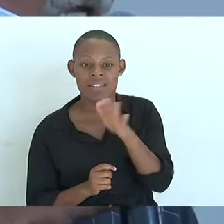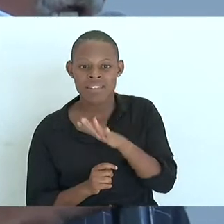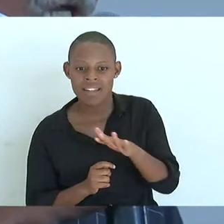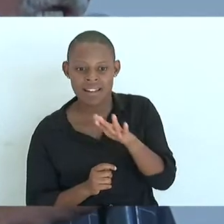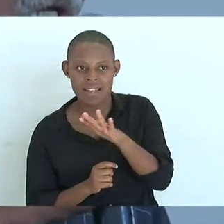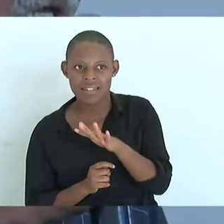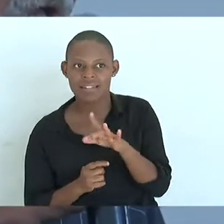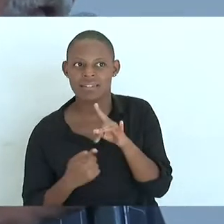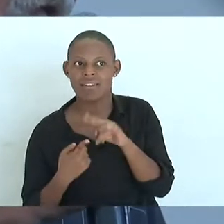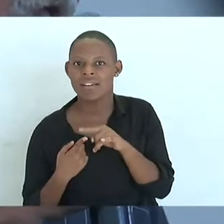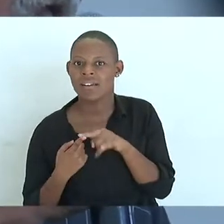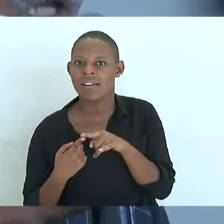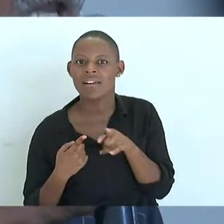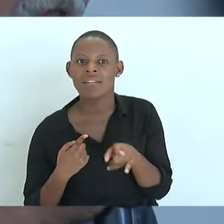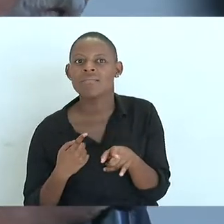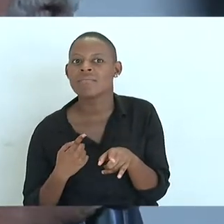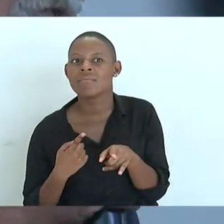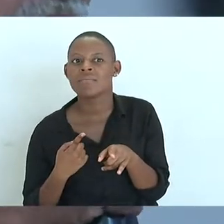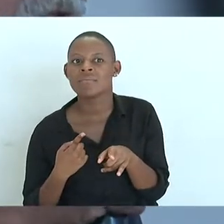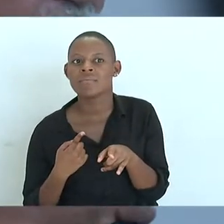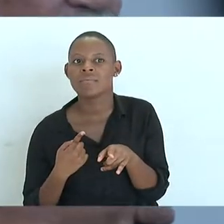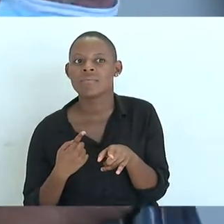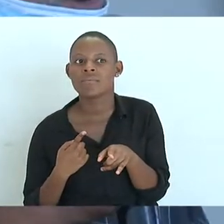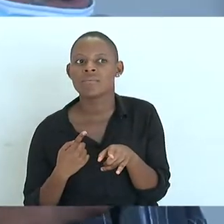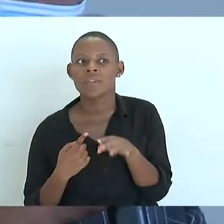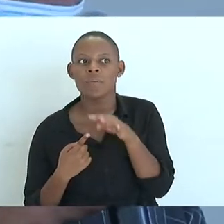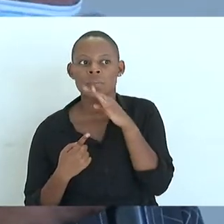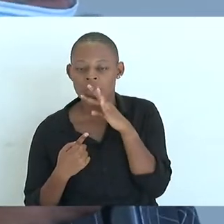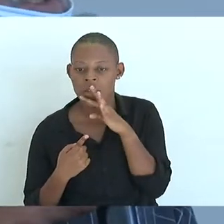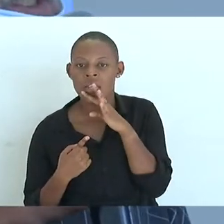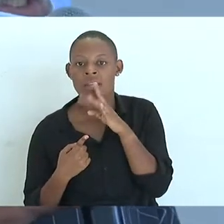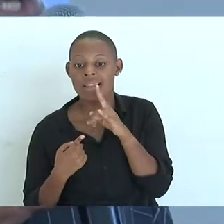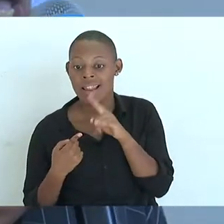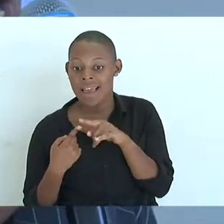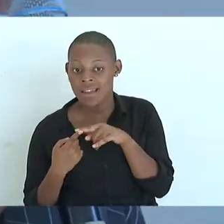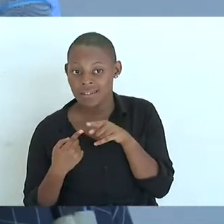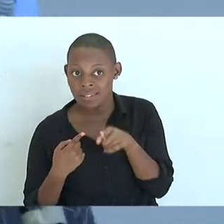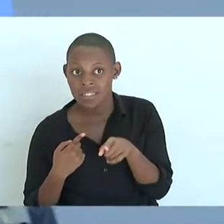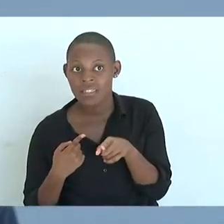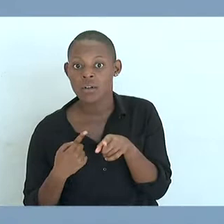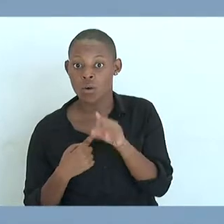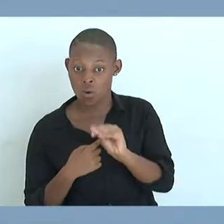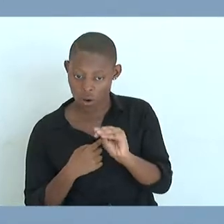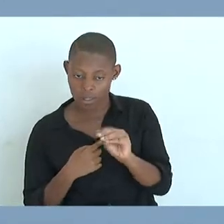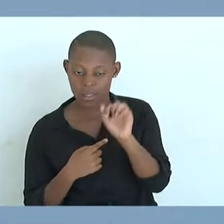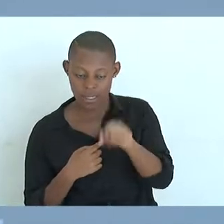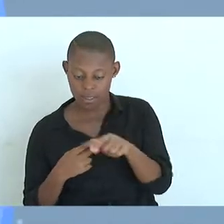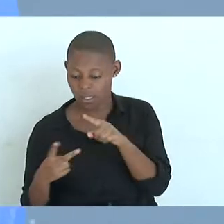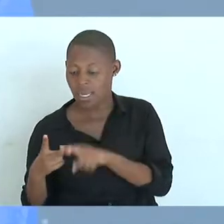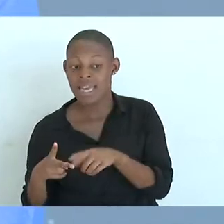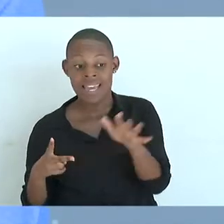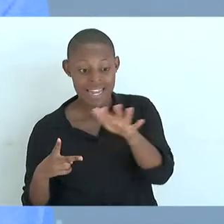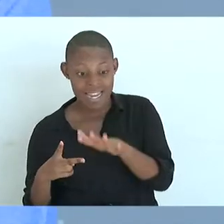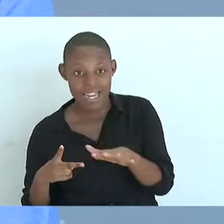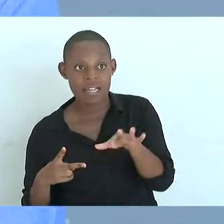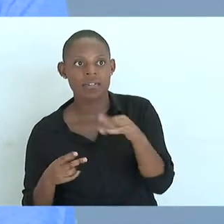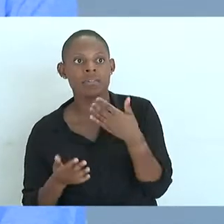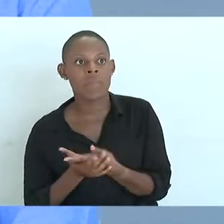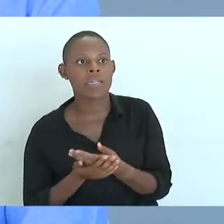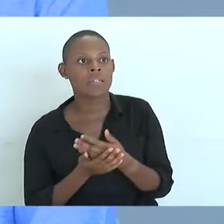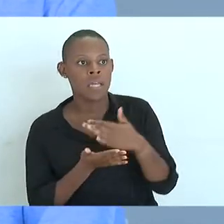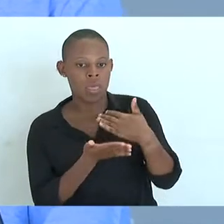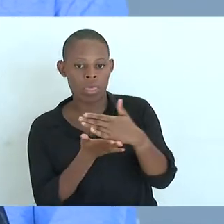tenure and land redistribution. I have lodged a collective